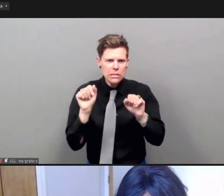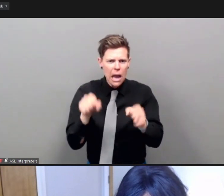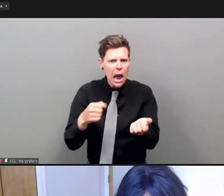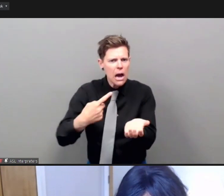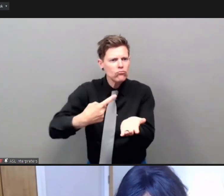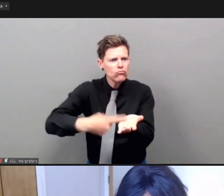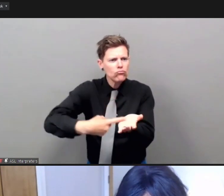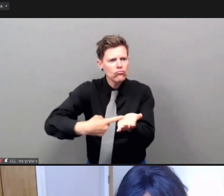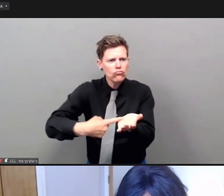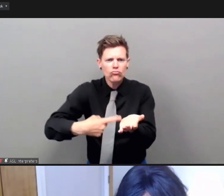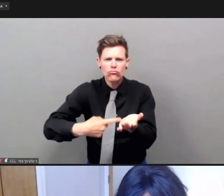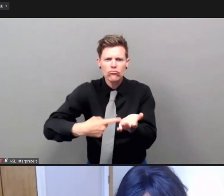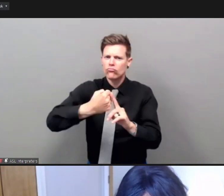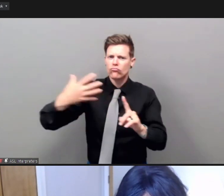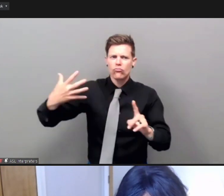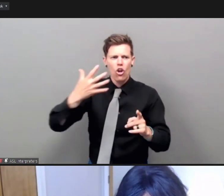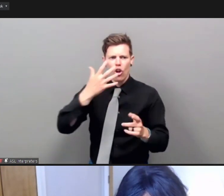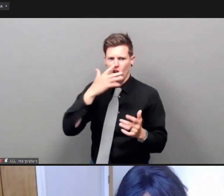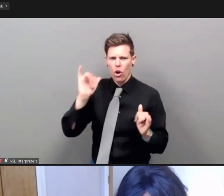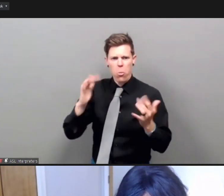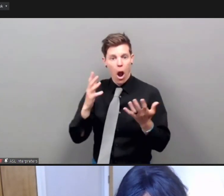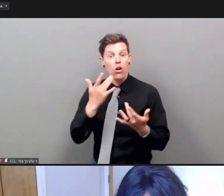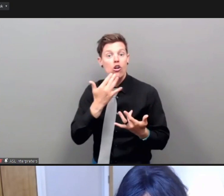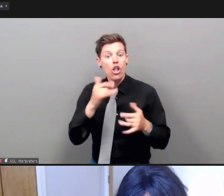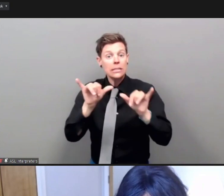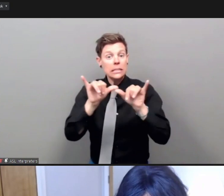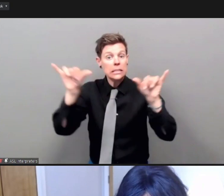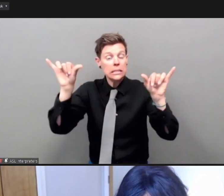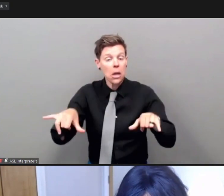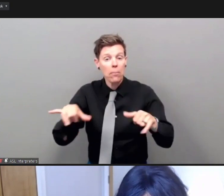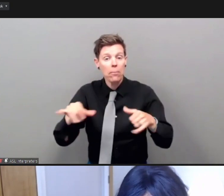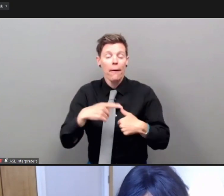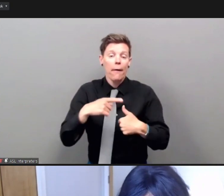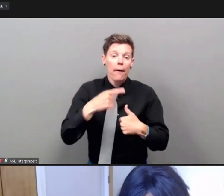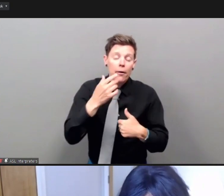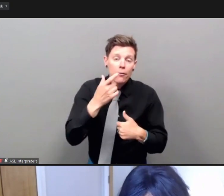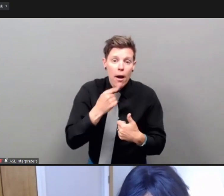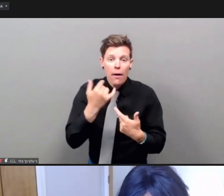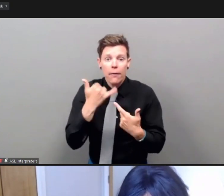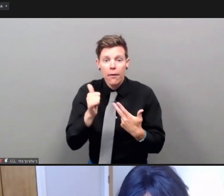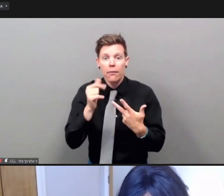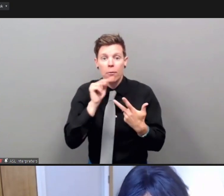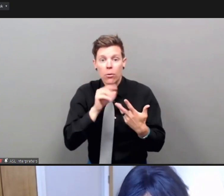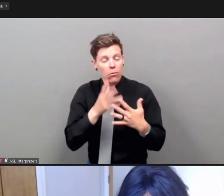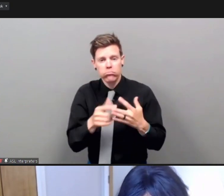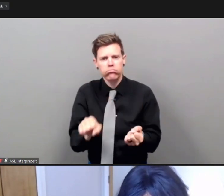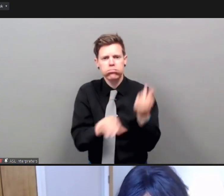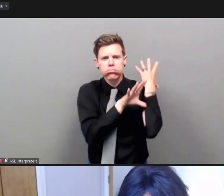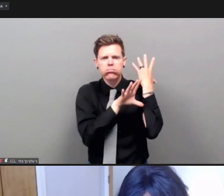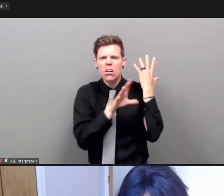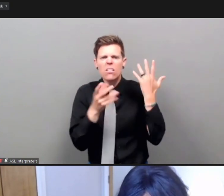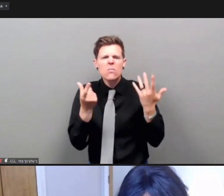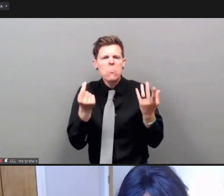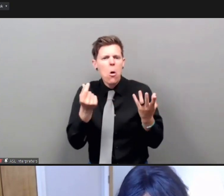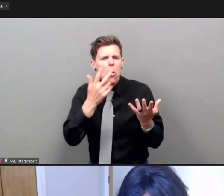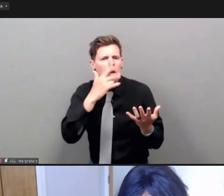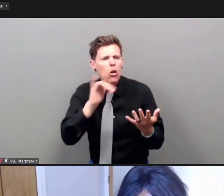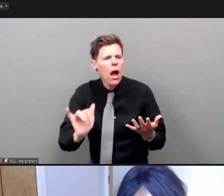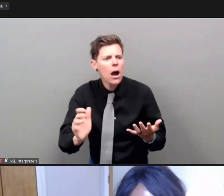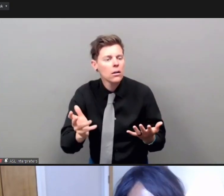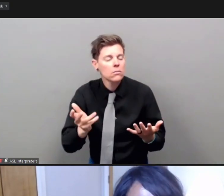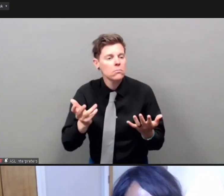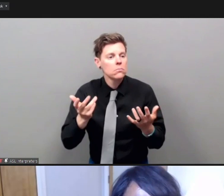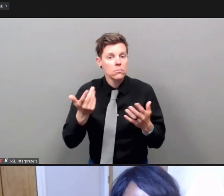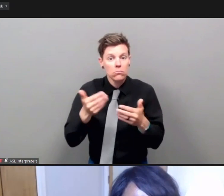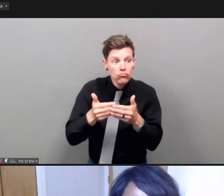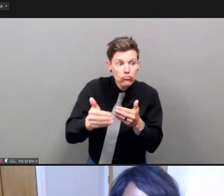away. When we graduate out of the map, will we still have an emergency public health order of